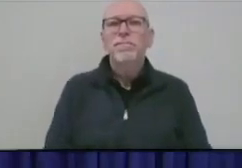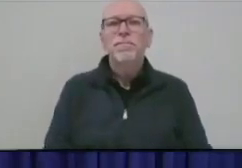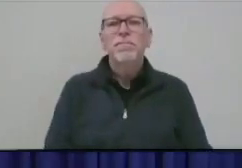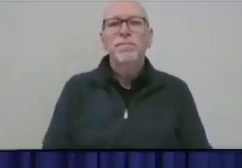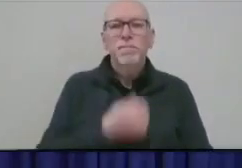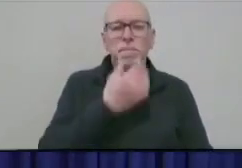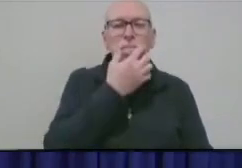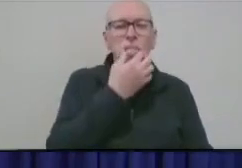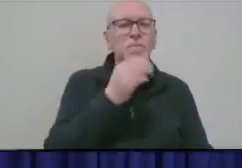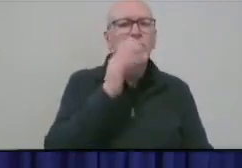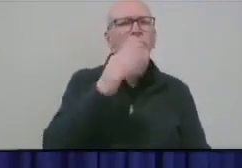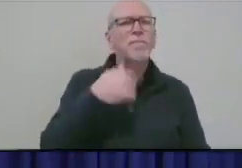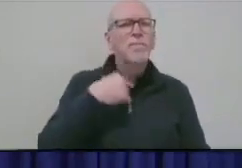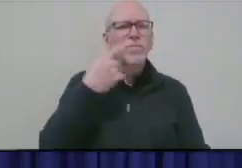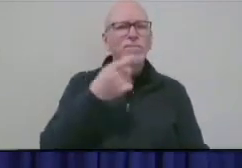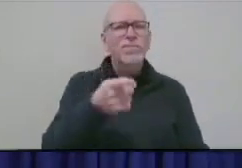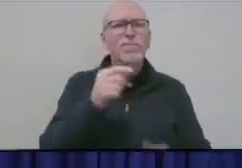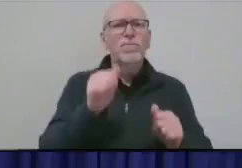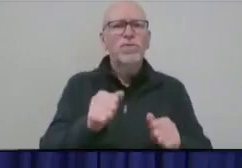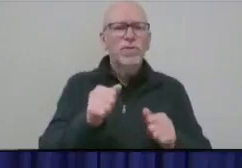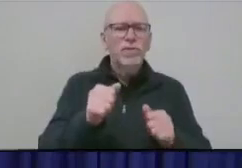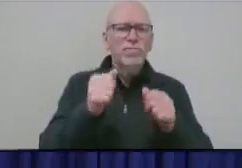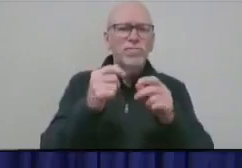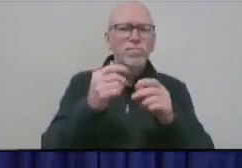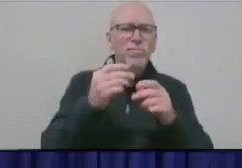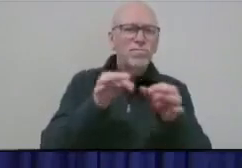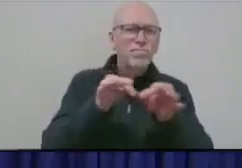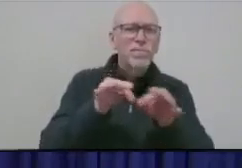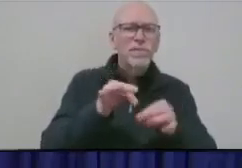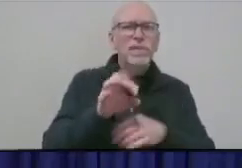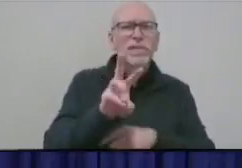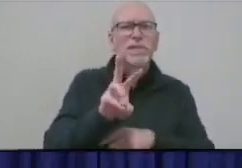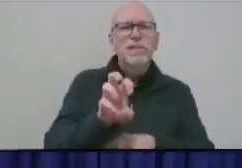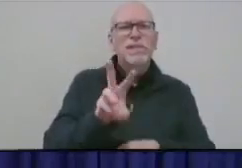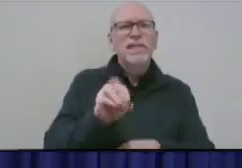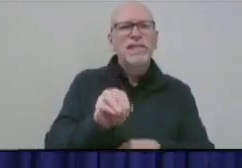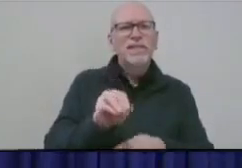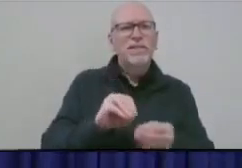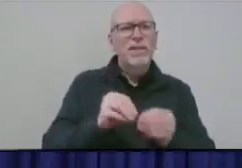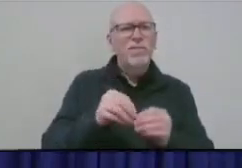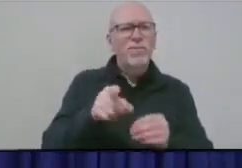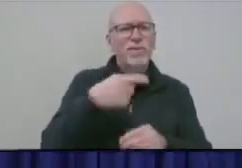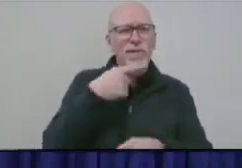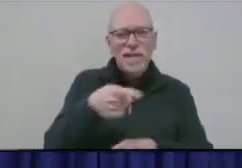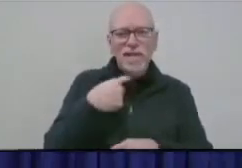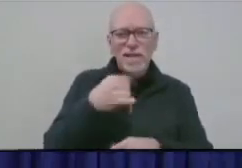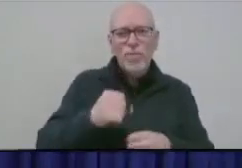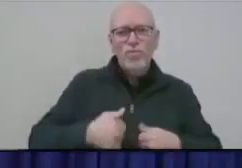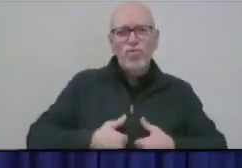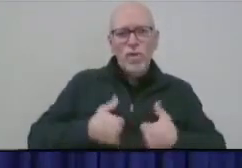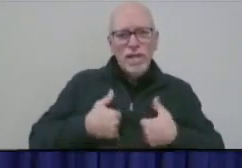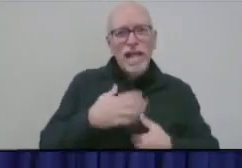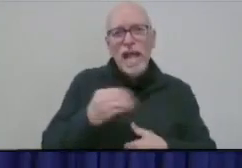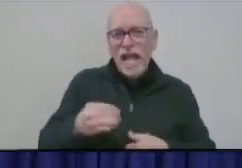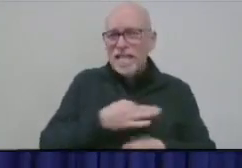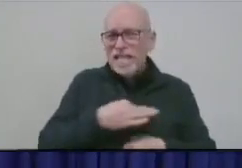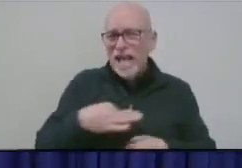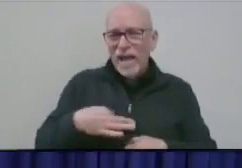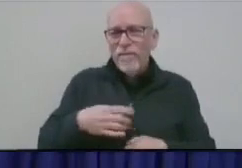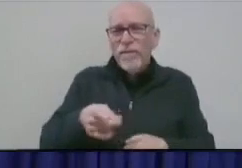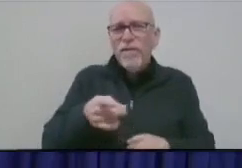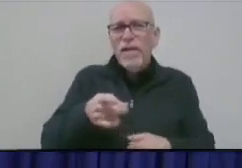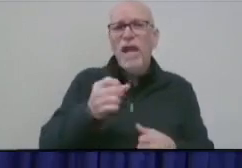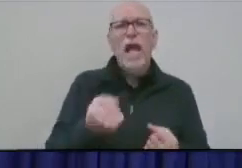Afternoon, Nikki. Hi. I was wondering if you could break down the 660 number you gave. You said that was residents and staff, and I was wanting to